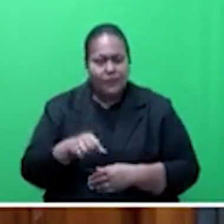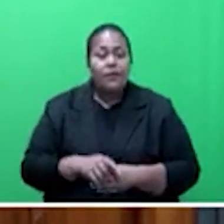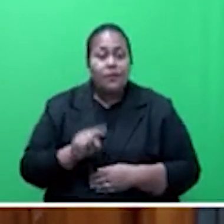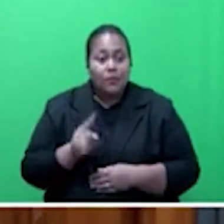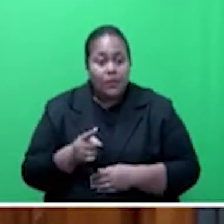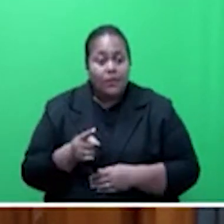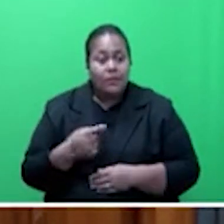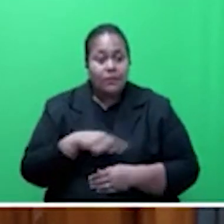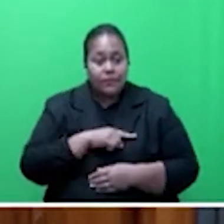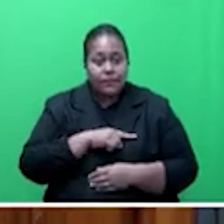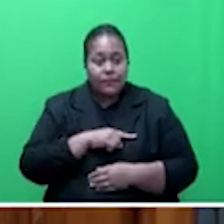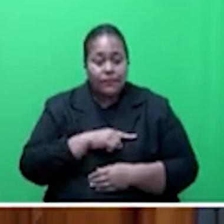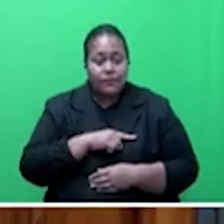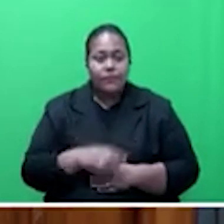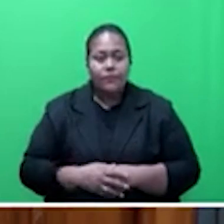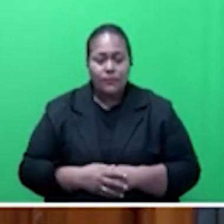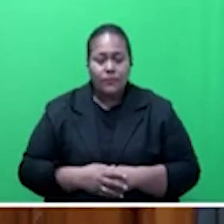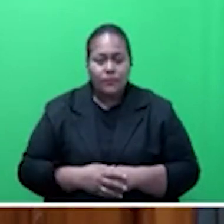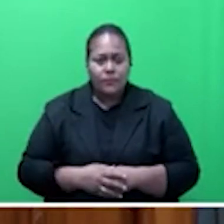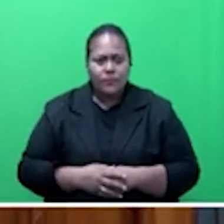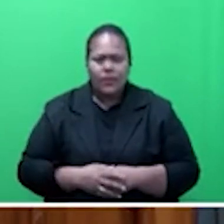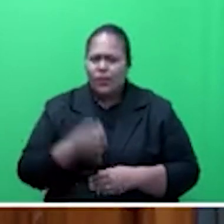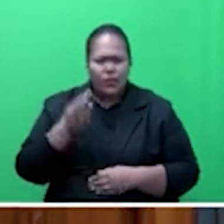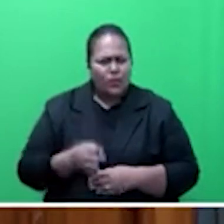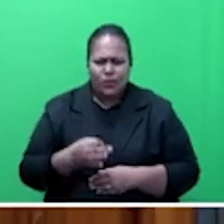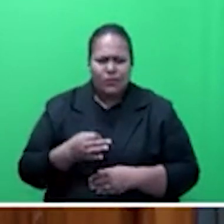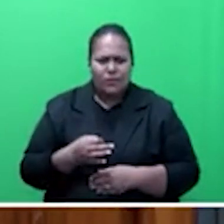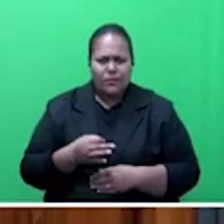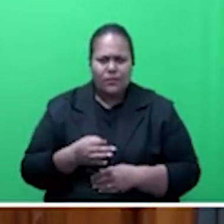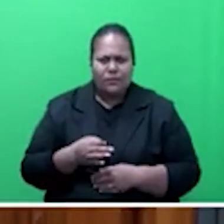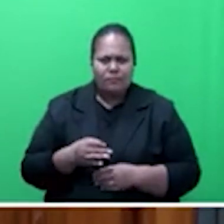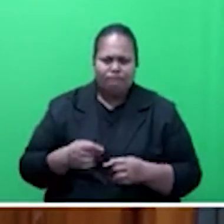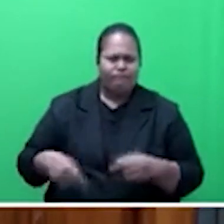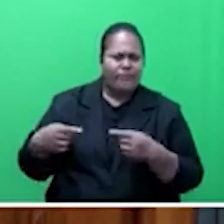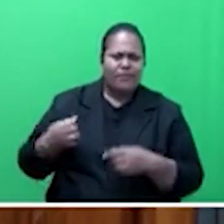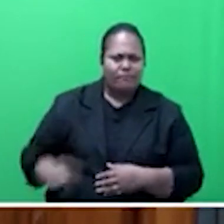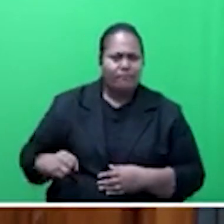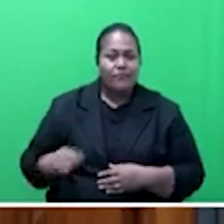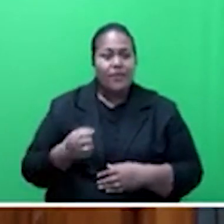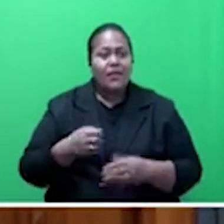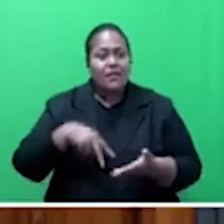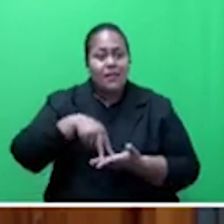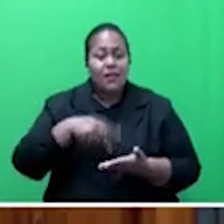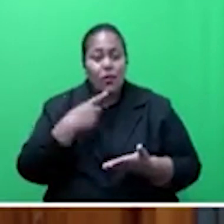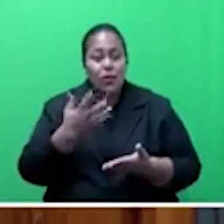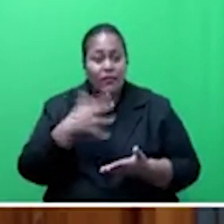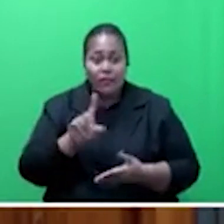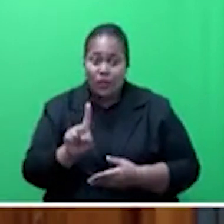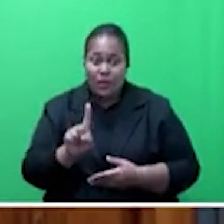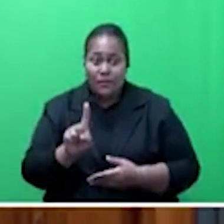we have been, you know, we do not object to Standing Order 51, you know, unnecessarily for any